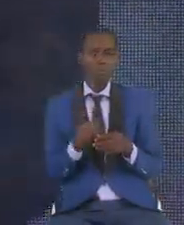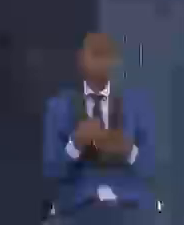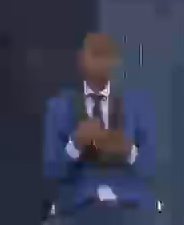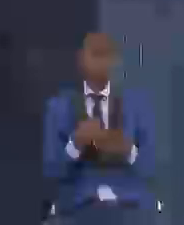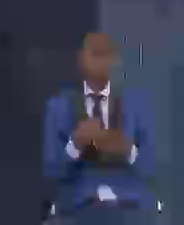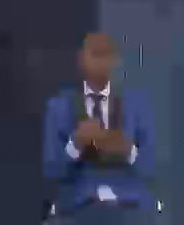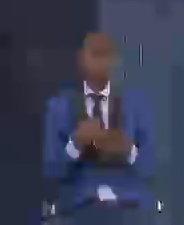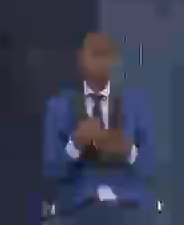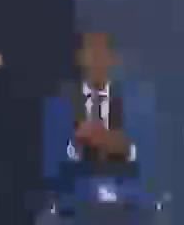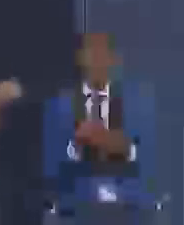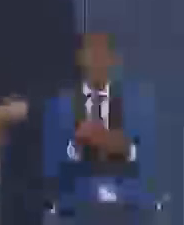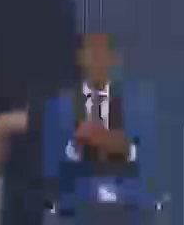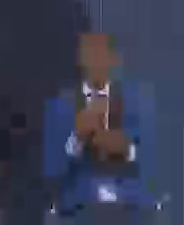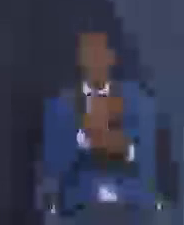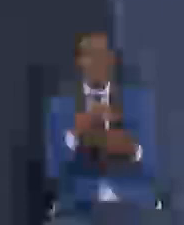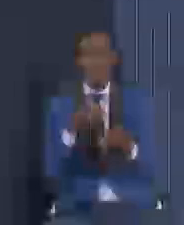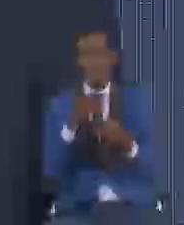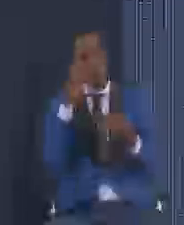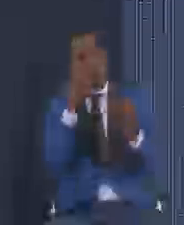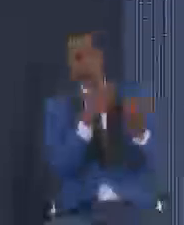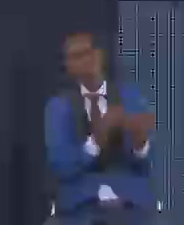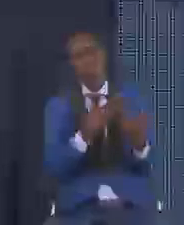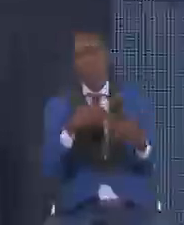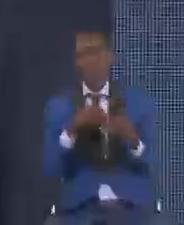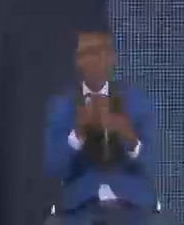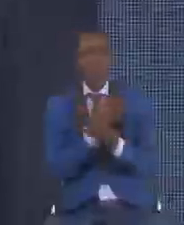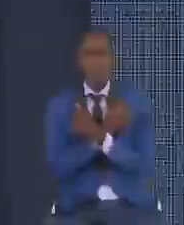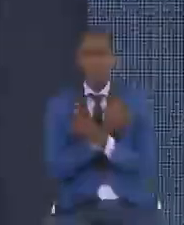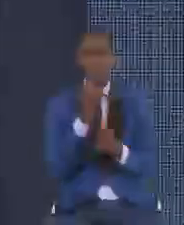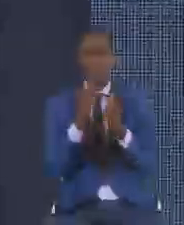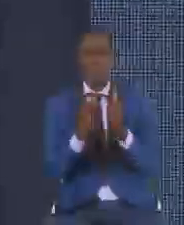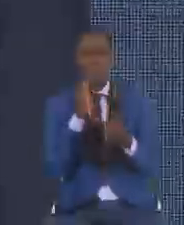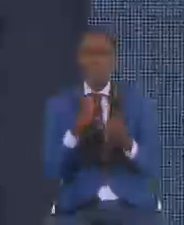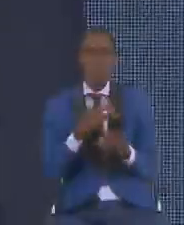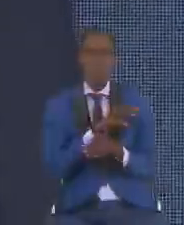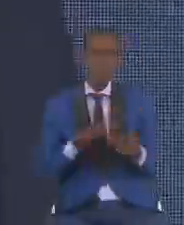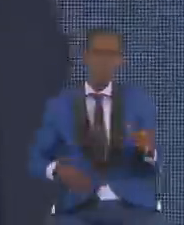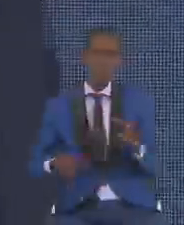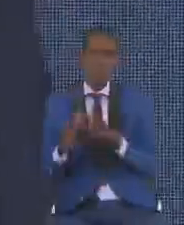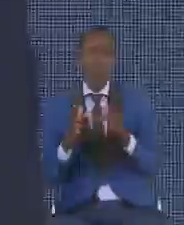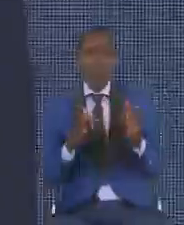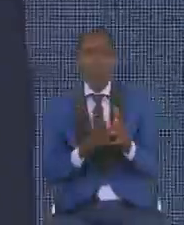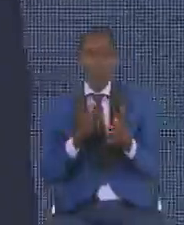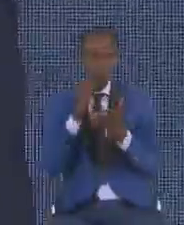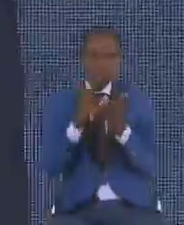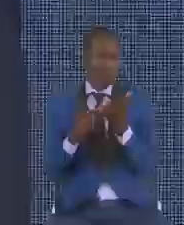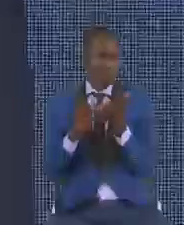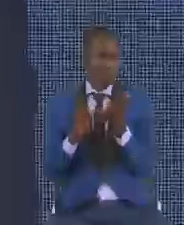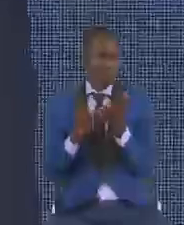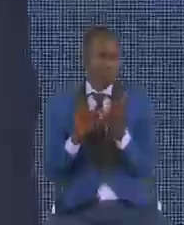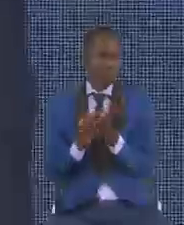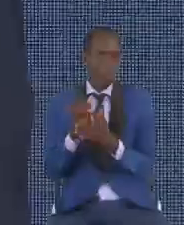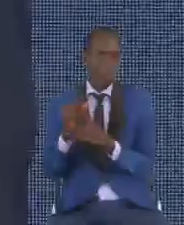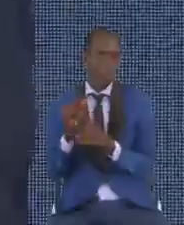faith and love, which is in Christ Jesus. Notice those words,